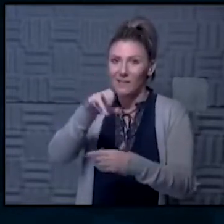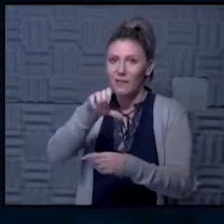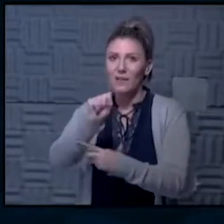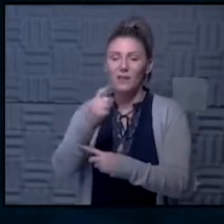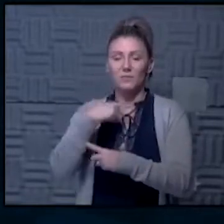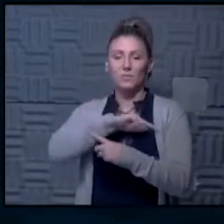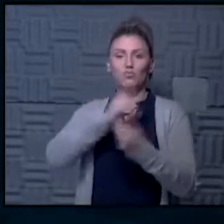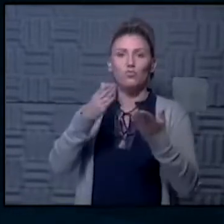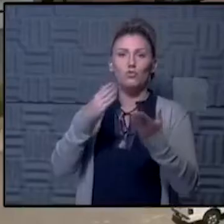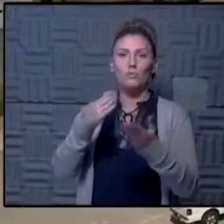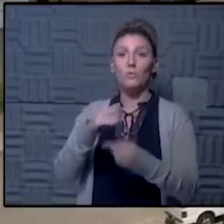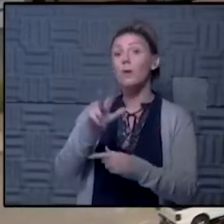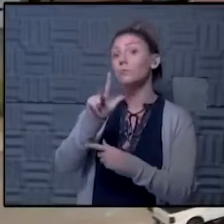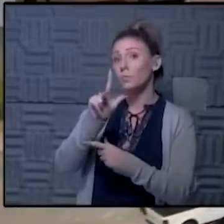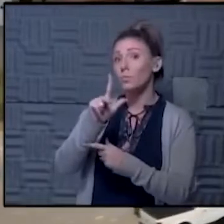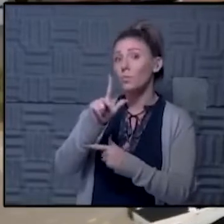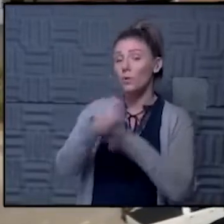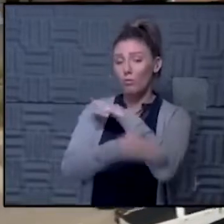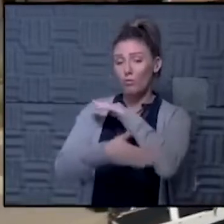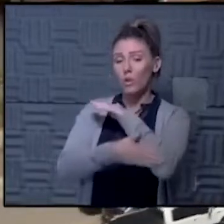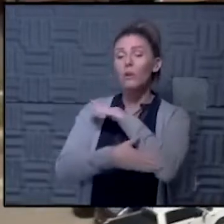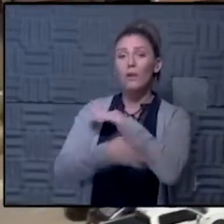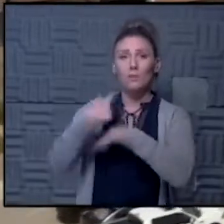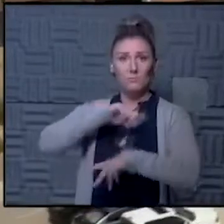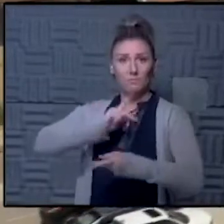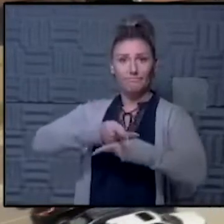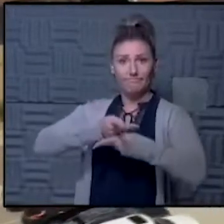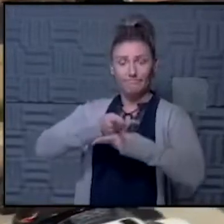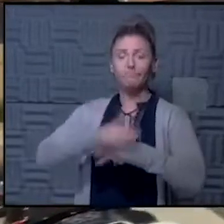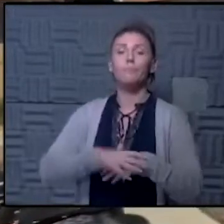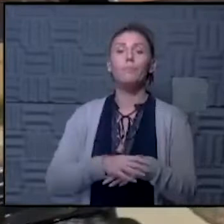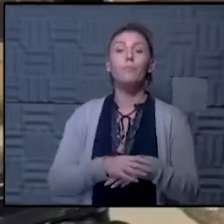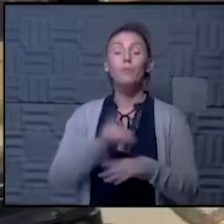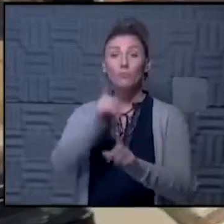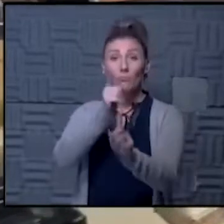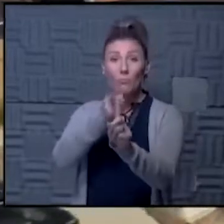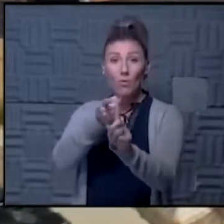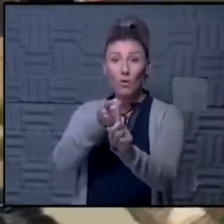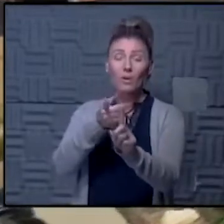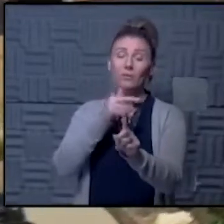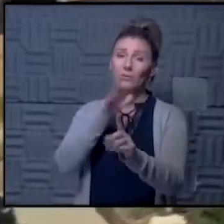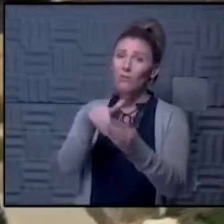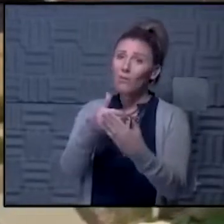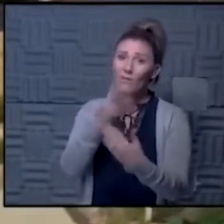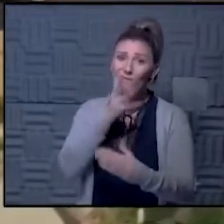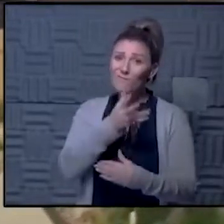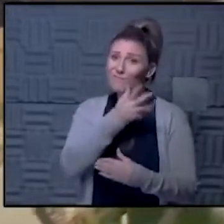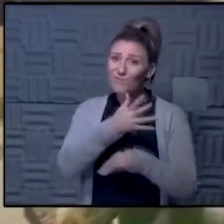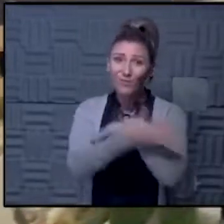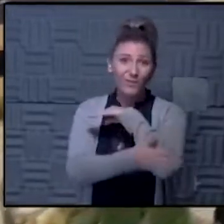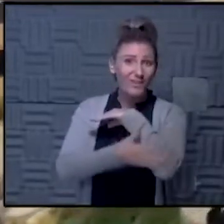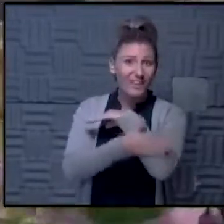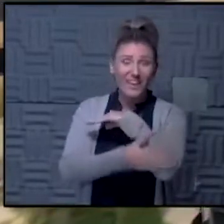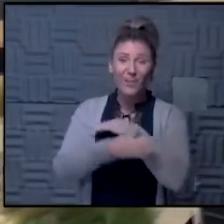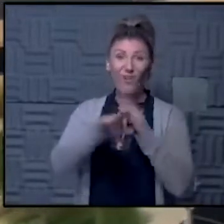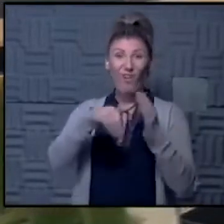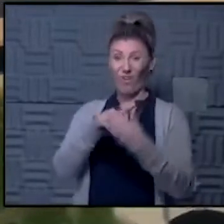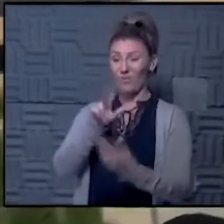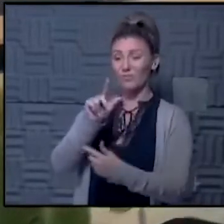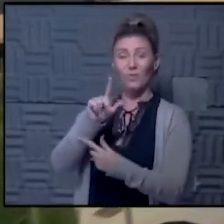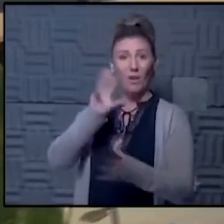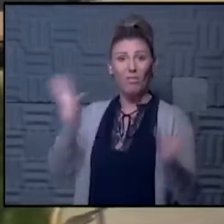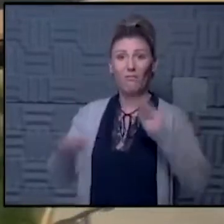about 23 counties. So to your point earlier, those are all rural counties, all 23 of